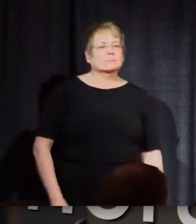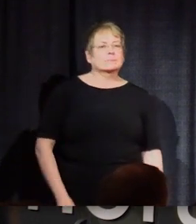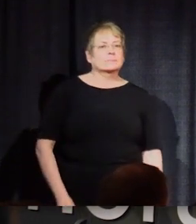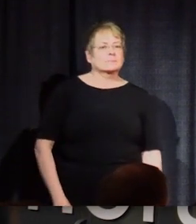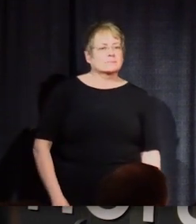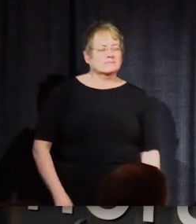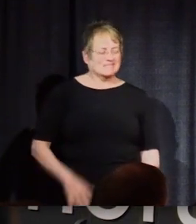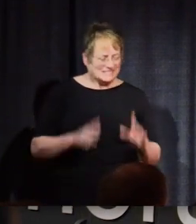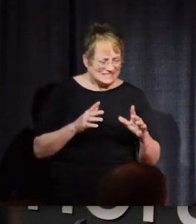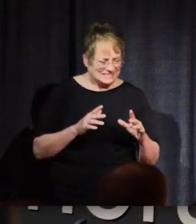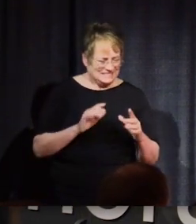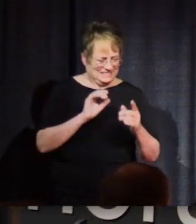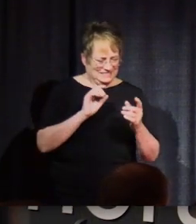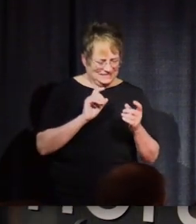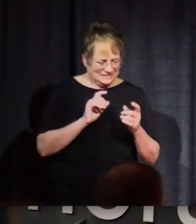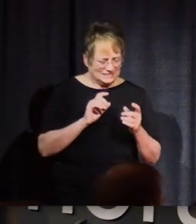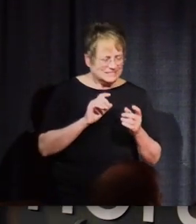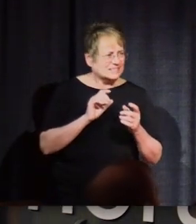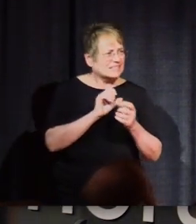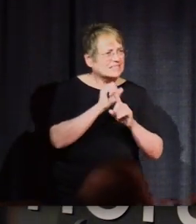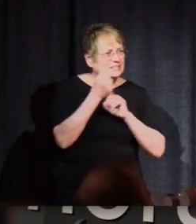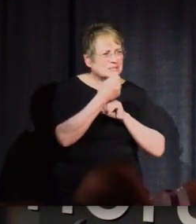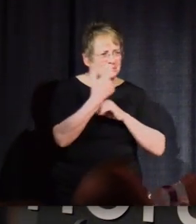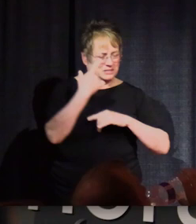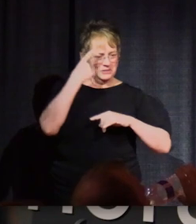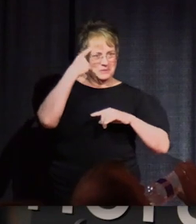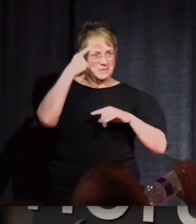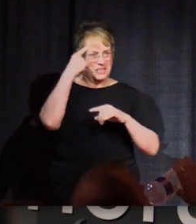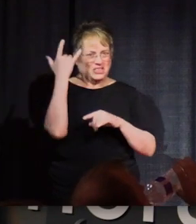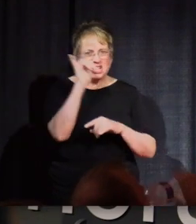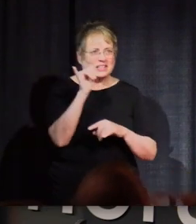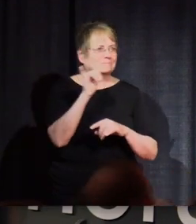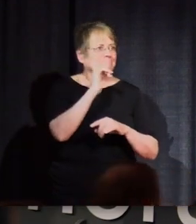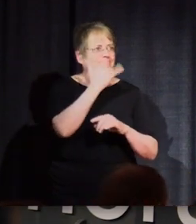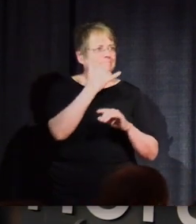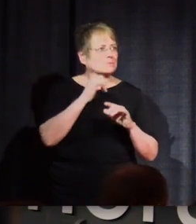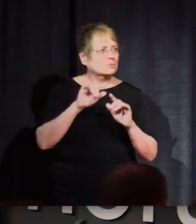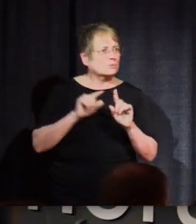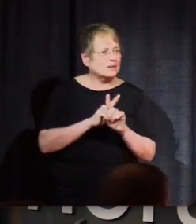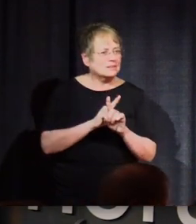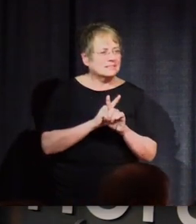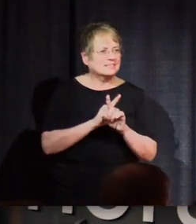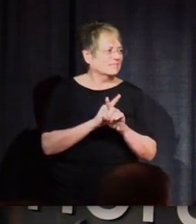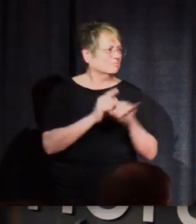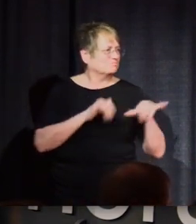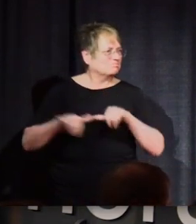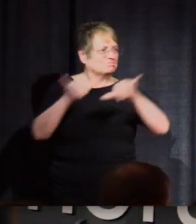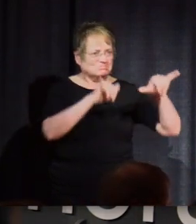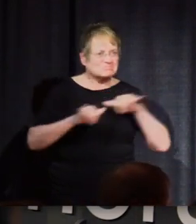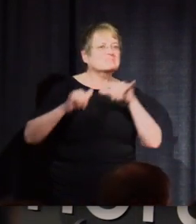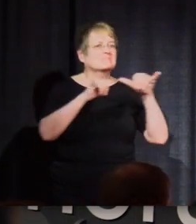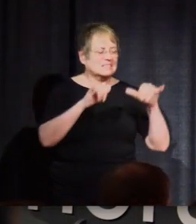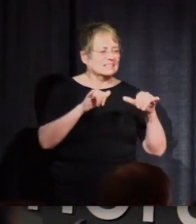this paradoxical situation of becoming incredibly empowered and disempowered at the same time is common for women in male dominated spaces